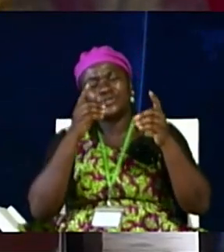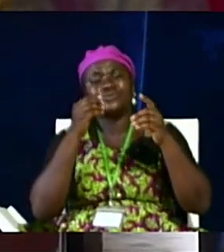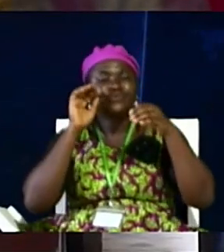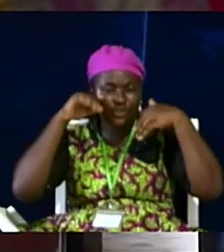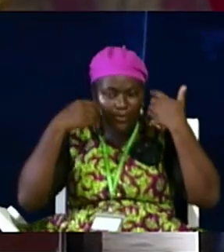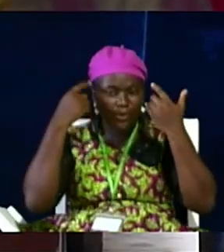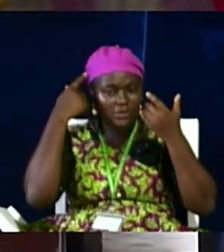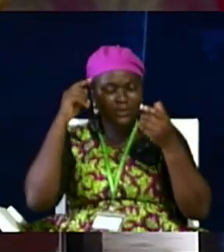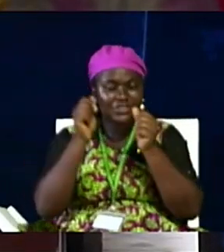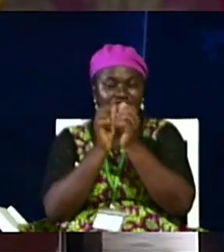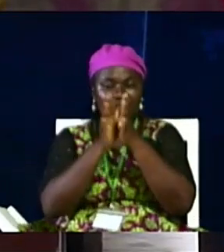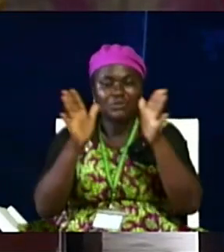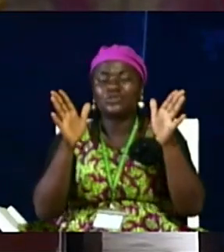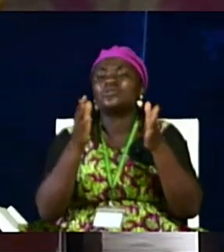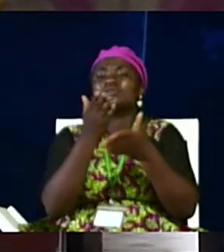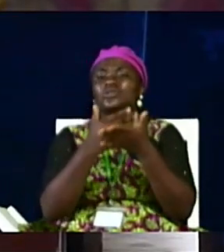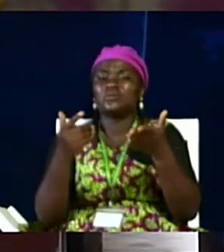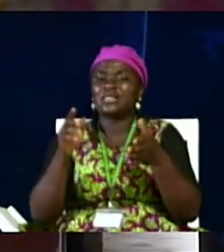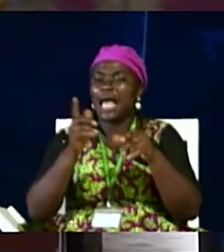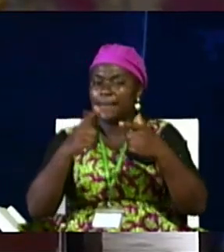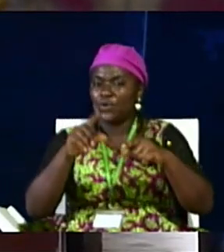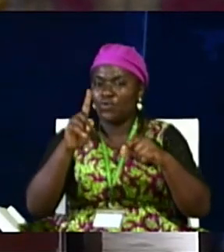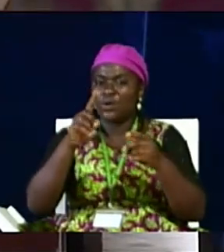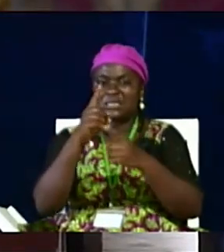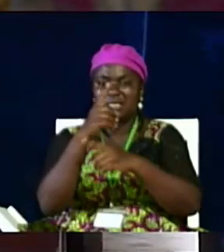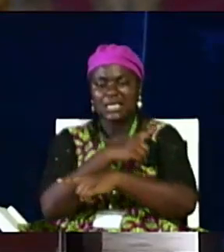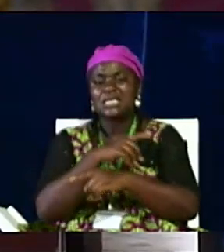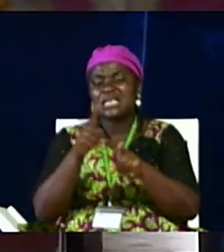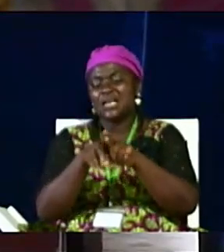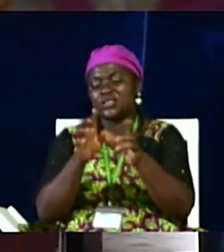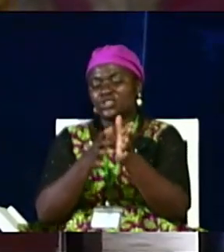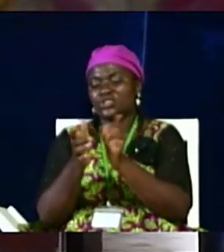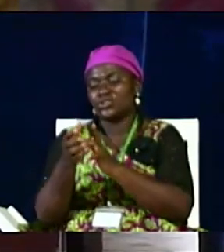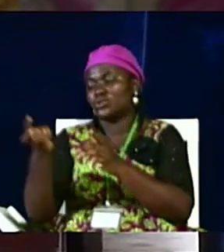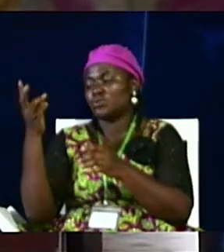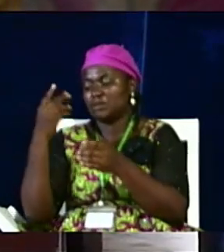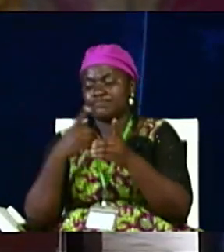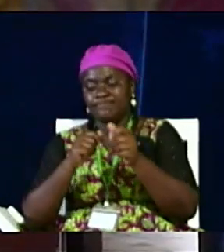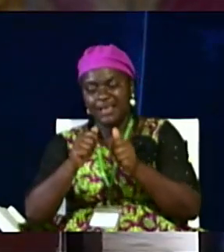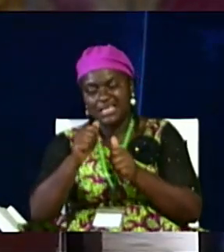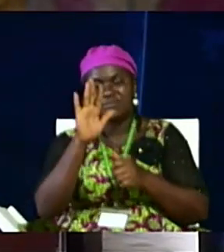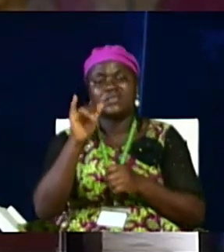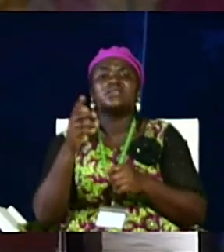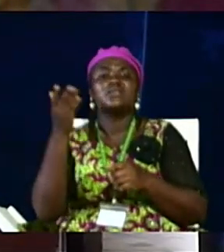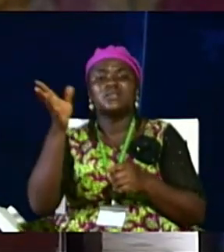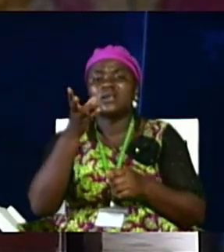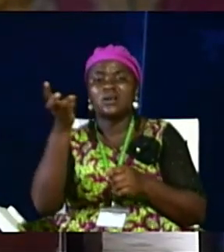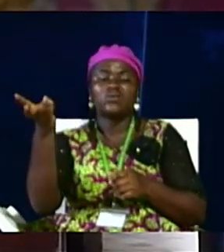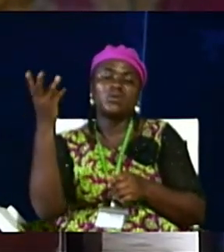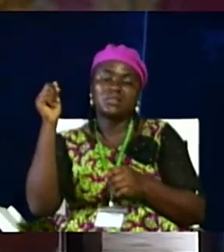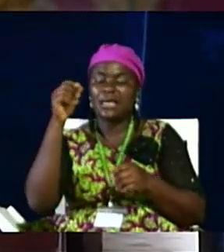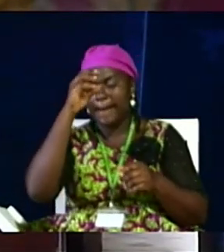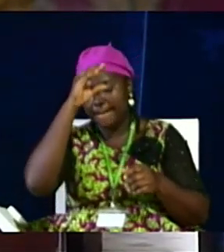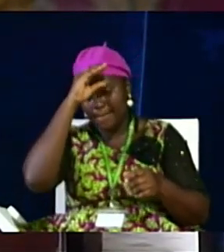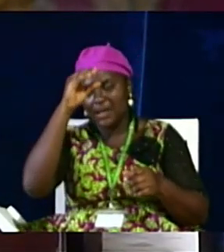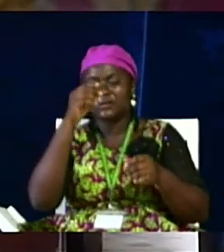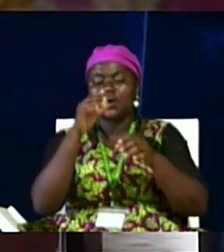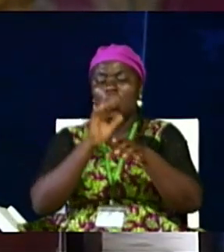something happened one day. As Jesus was passing by, there was a man called